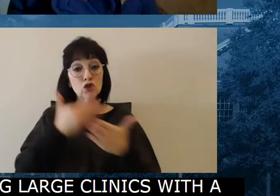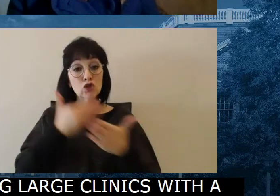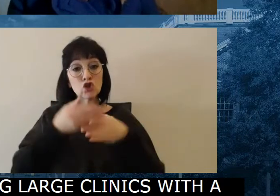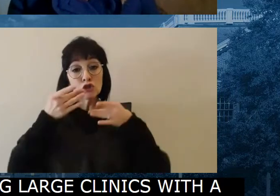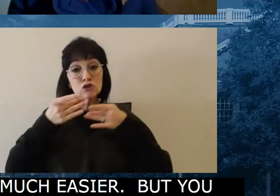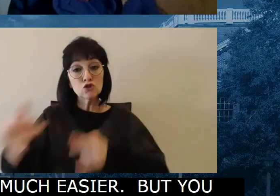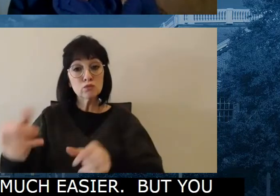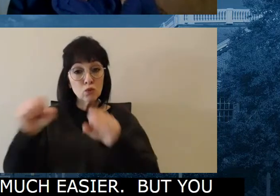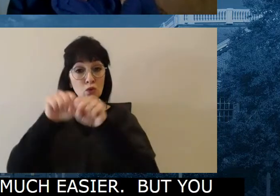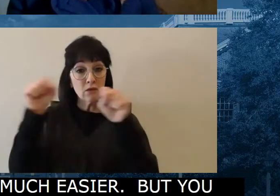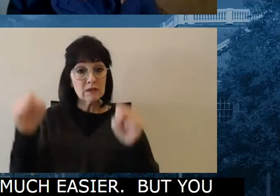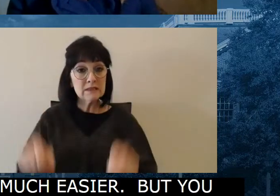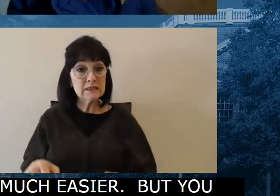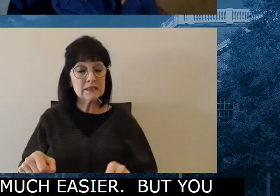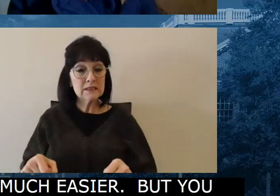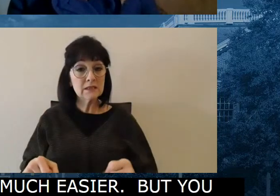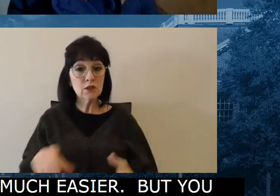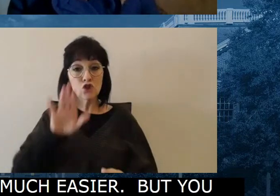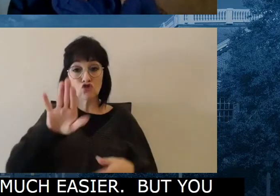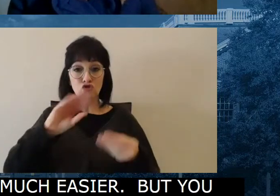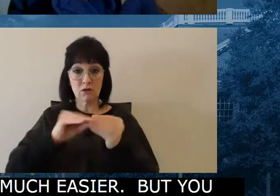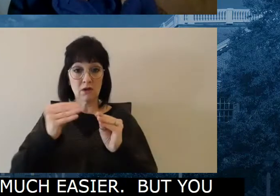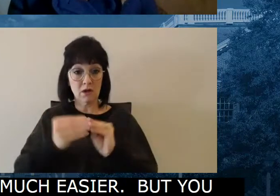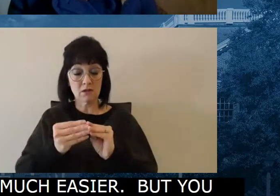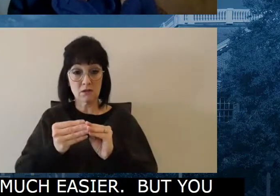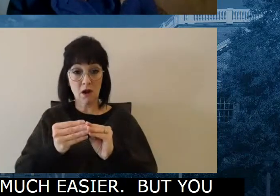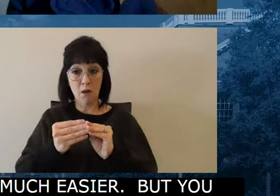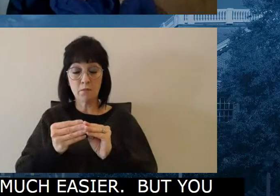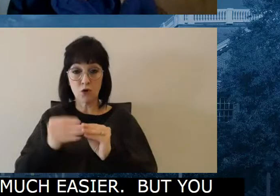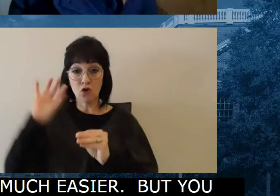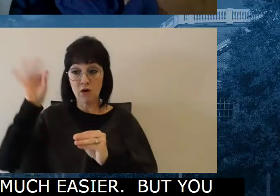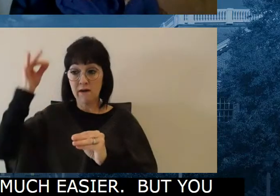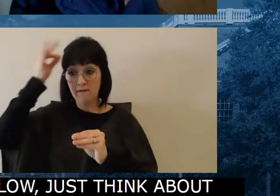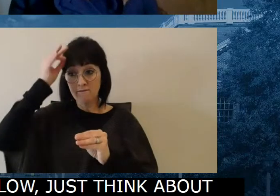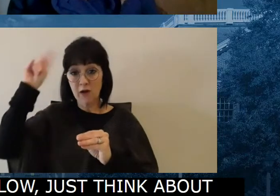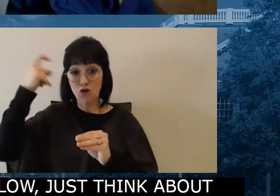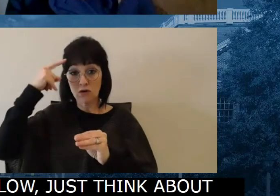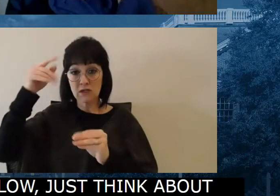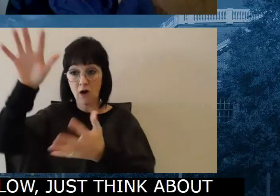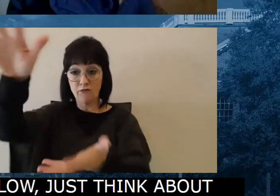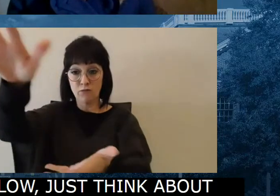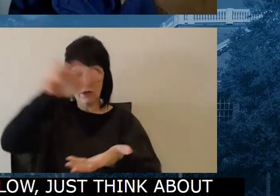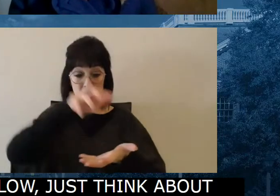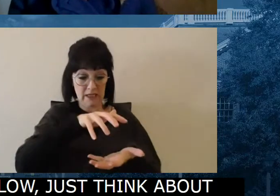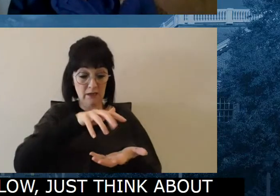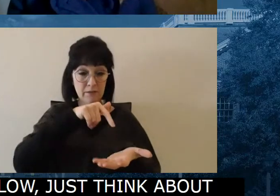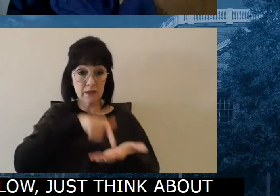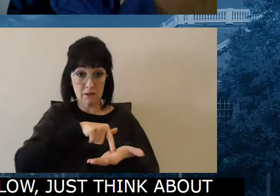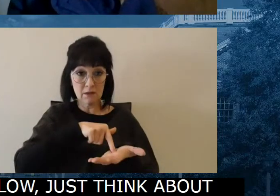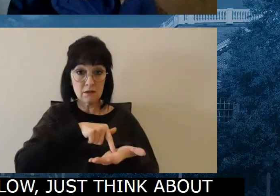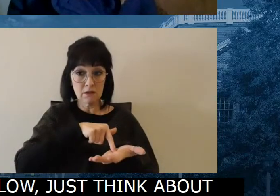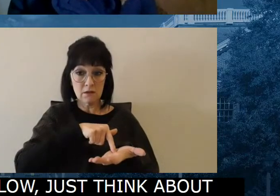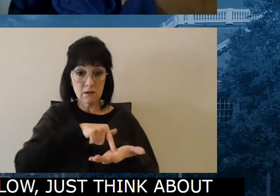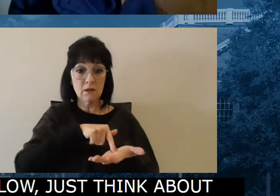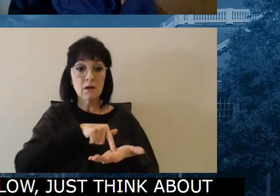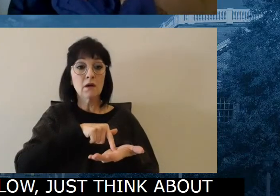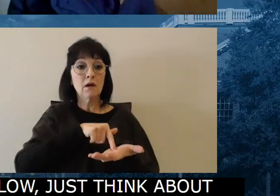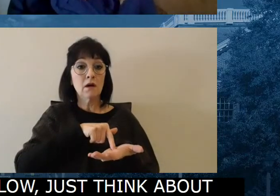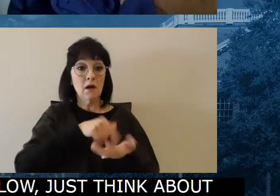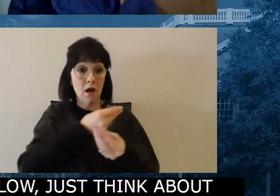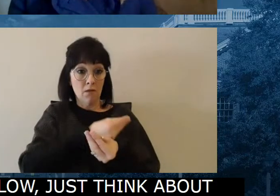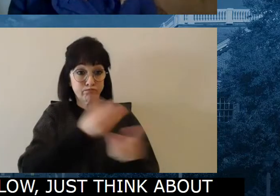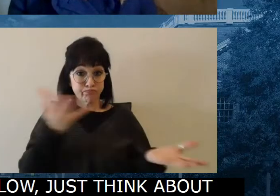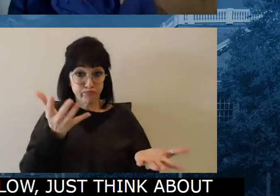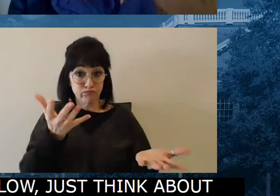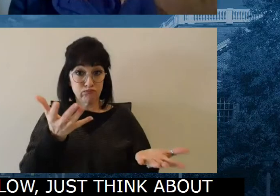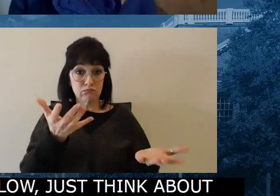your number of allocation of doses from the federal government has to increase at a rate to keep you up with